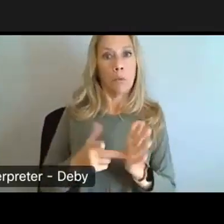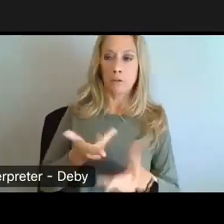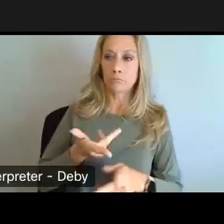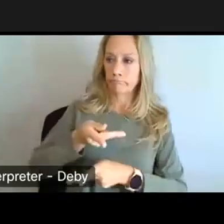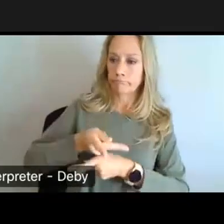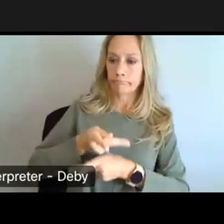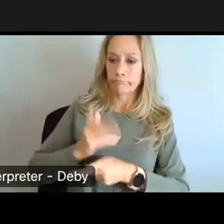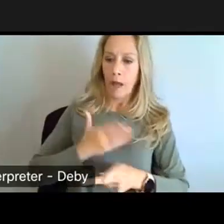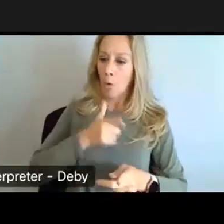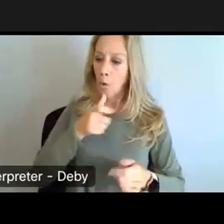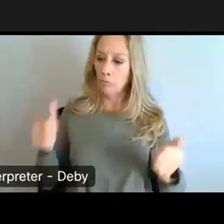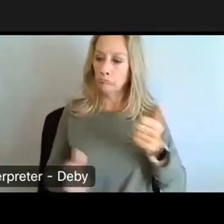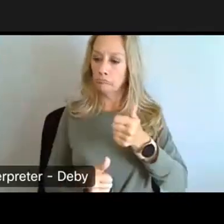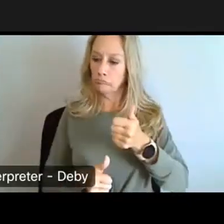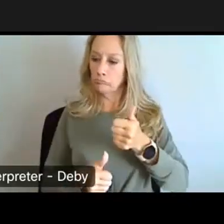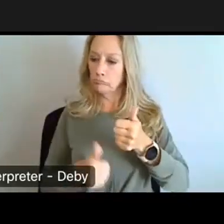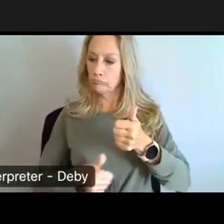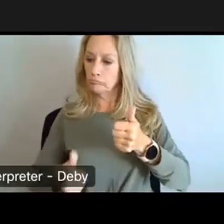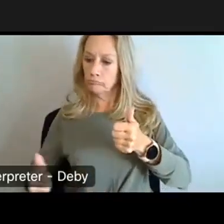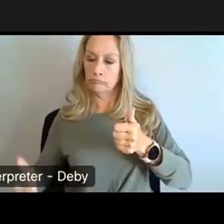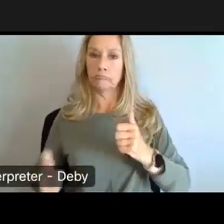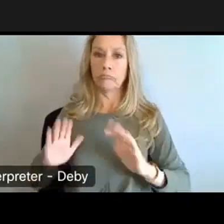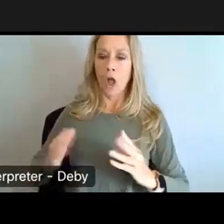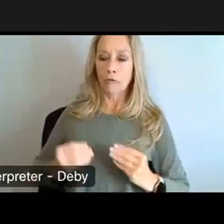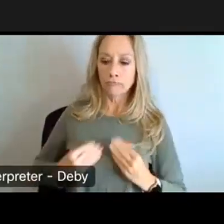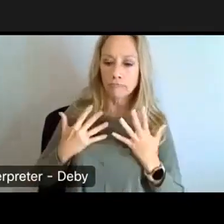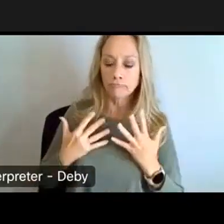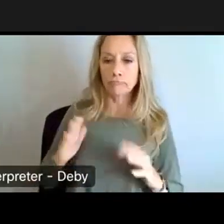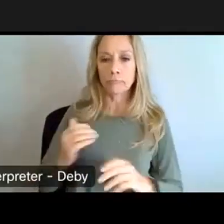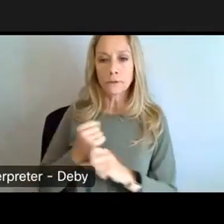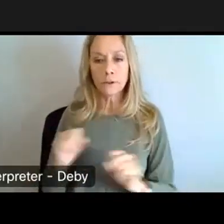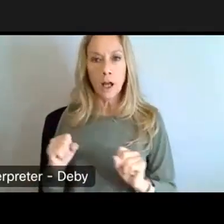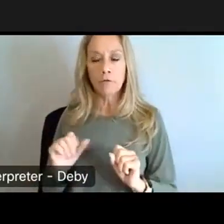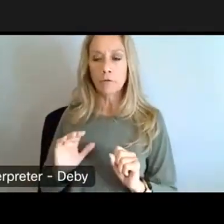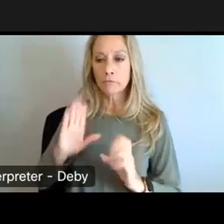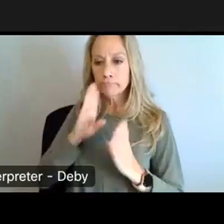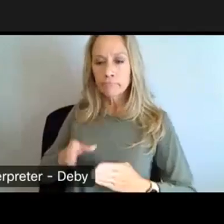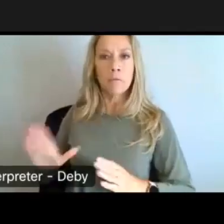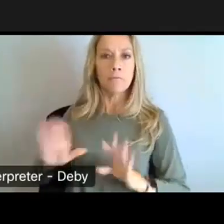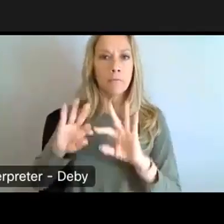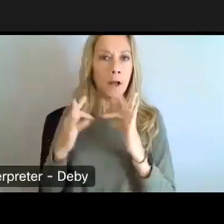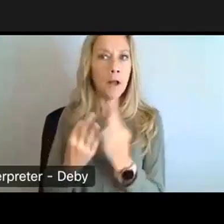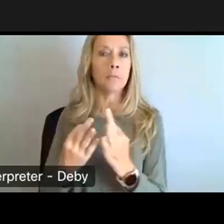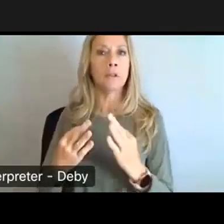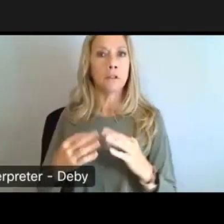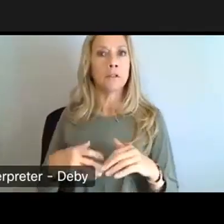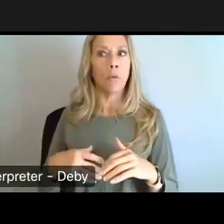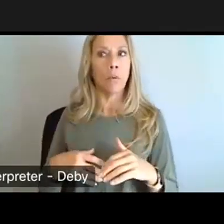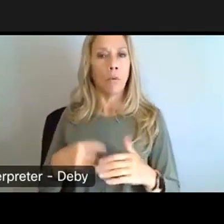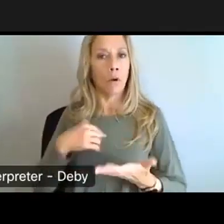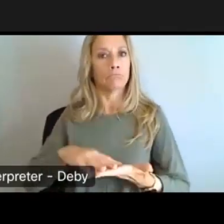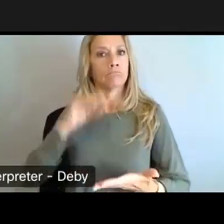subordinates, their morale, their welfare, their families, and it really taught me a lot.